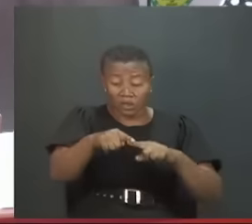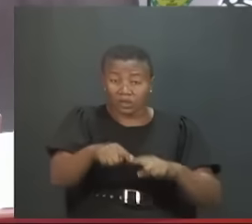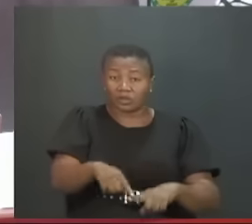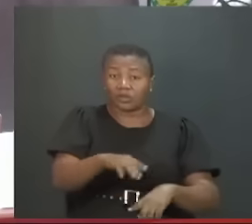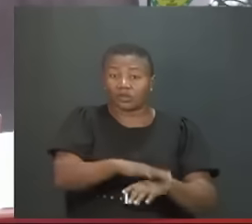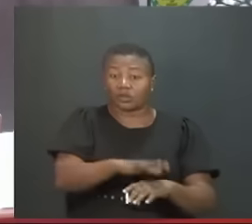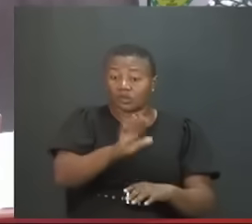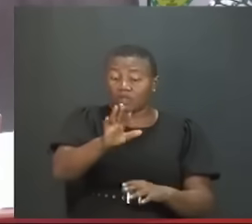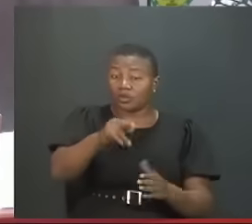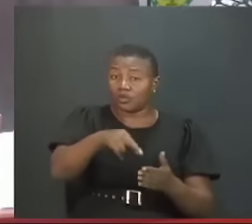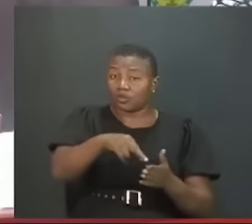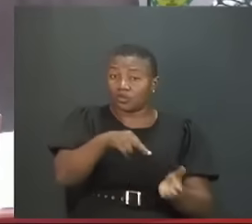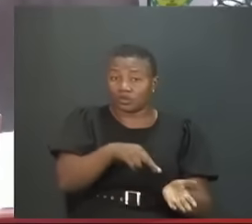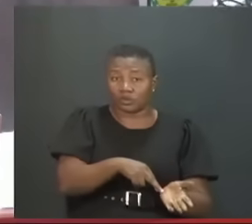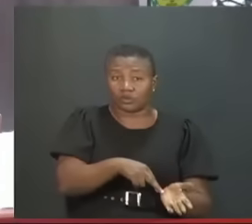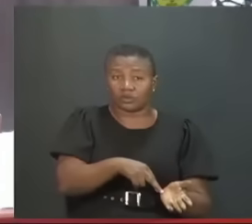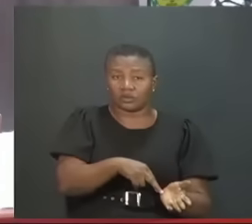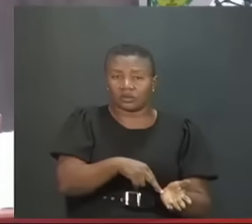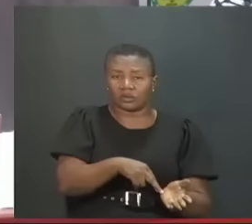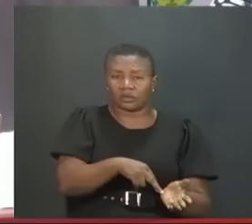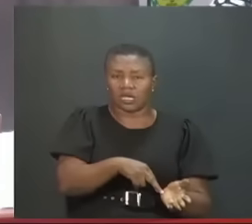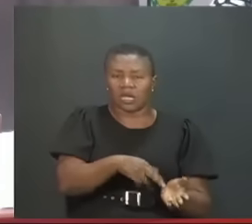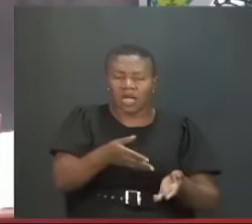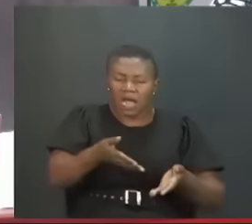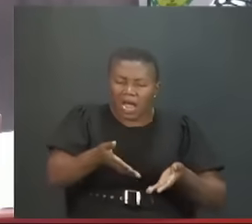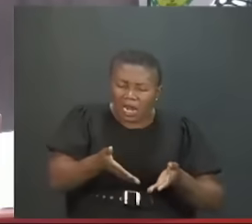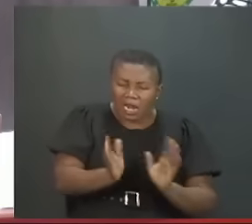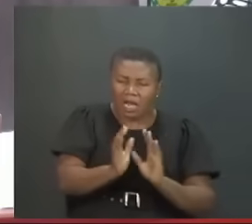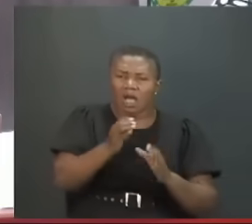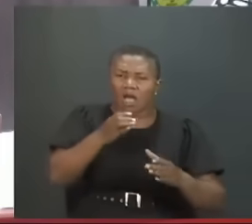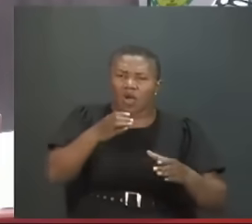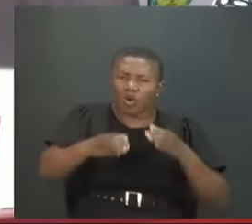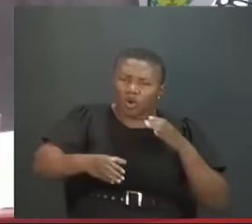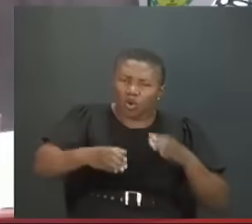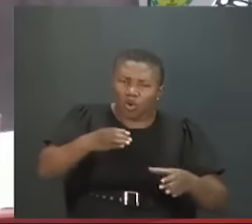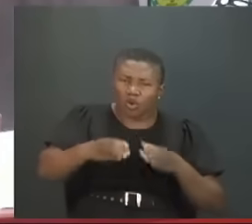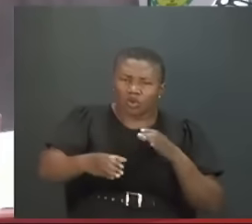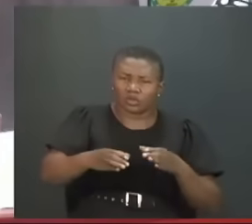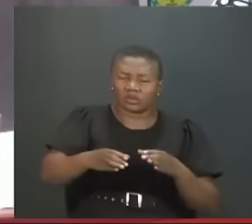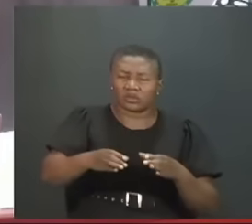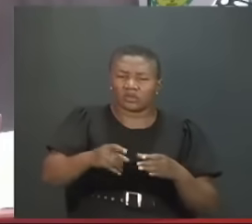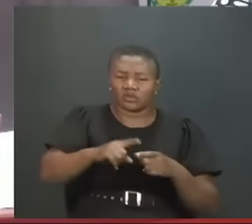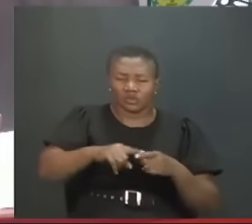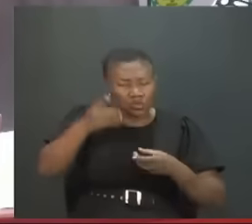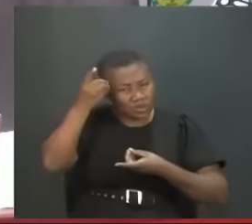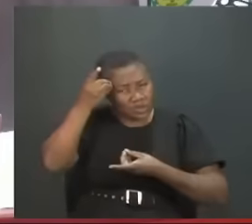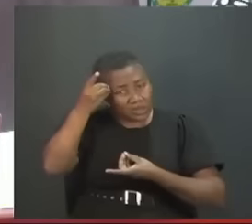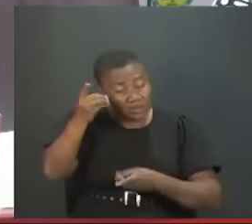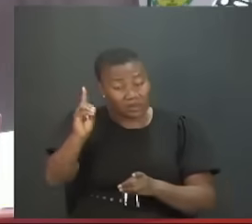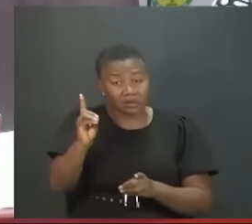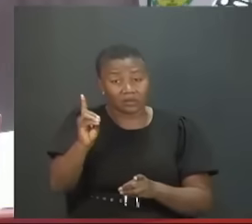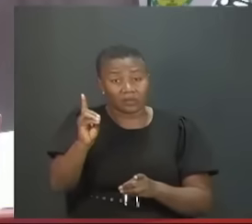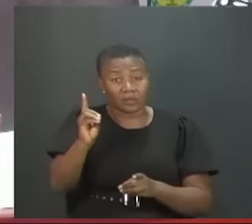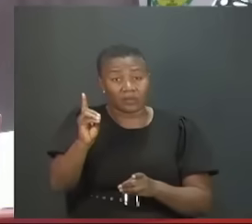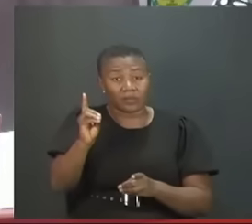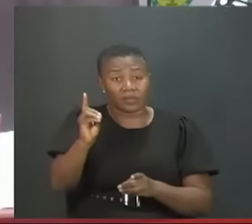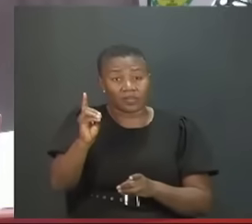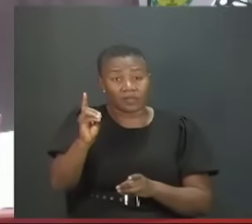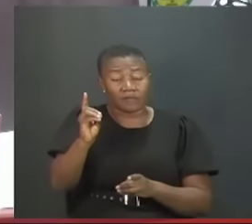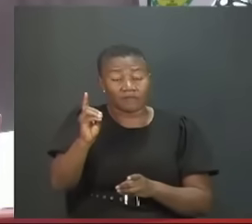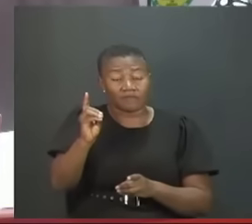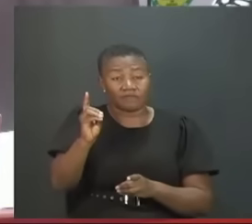long ago and allow the court to determine the matter. It should be our collective call on